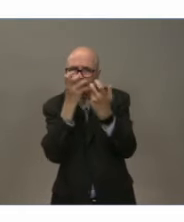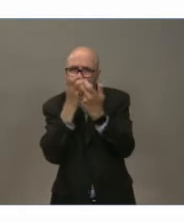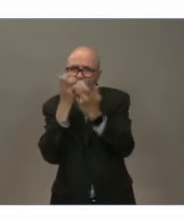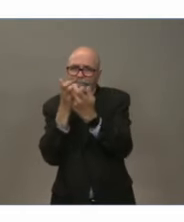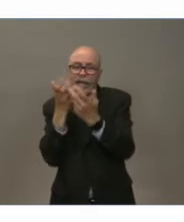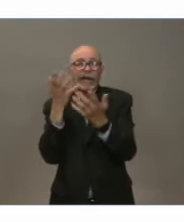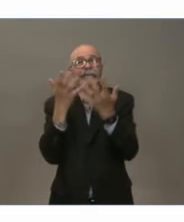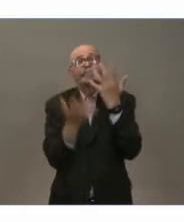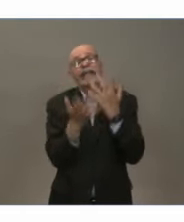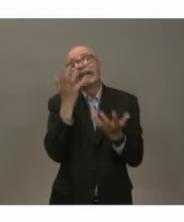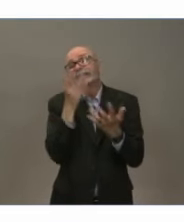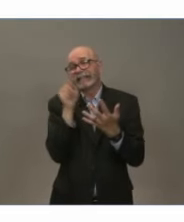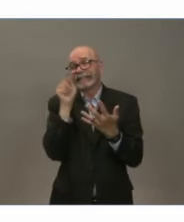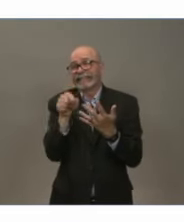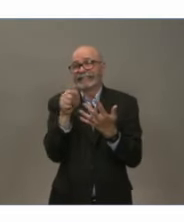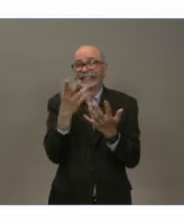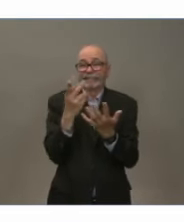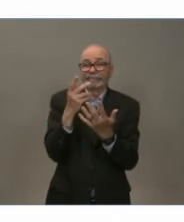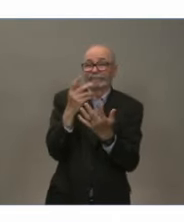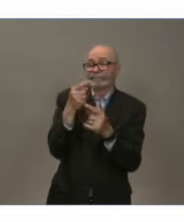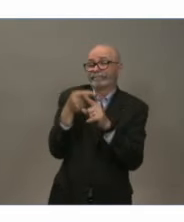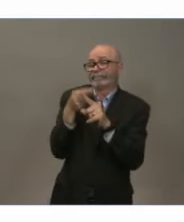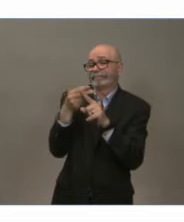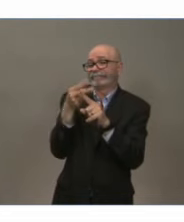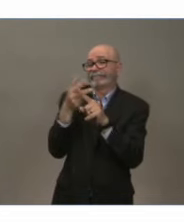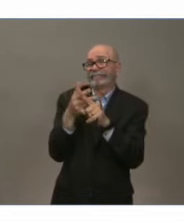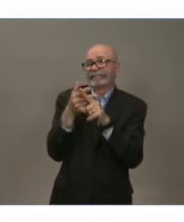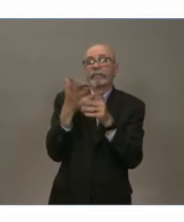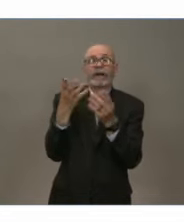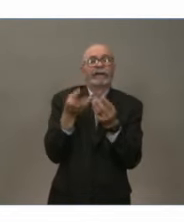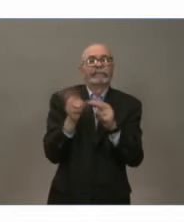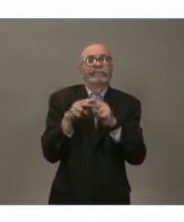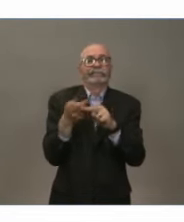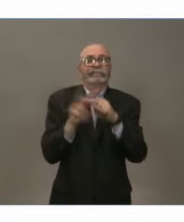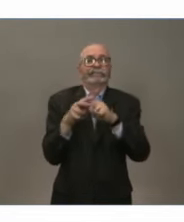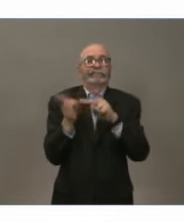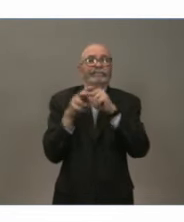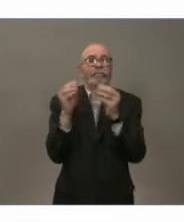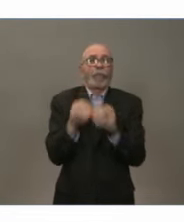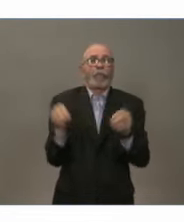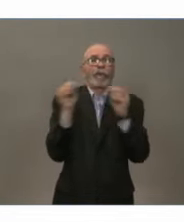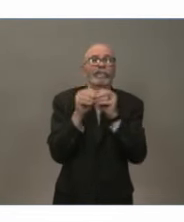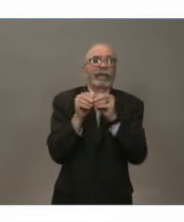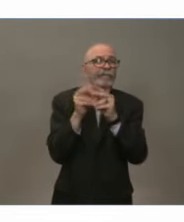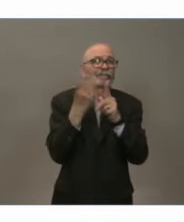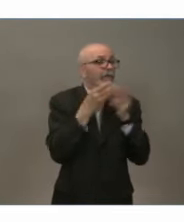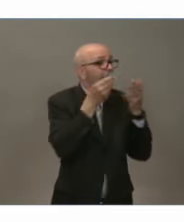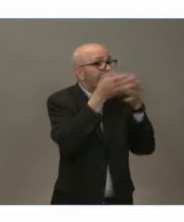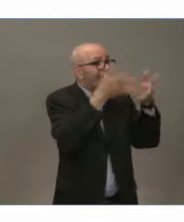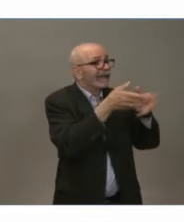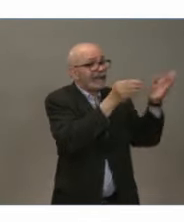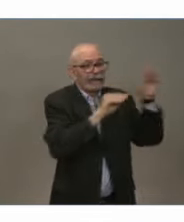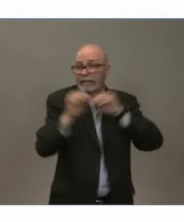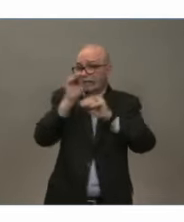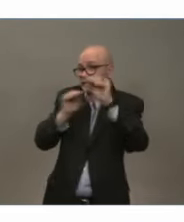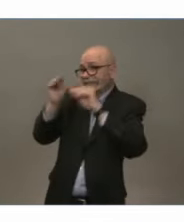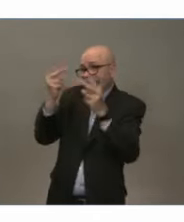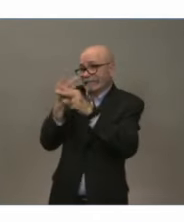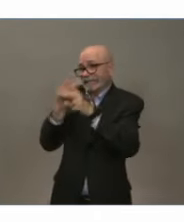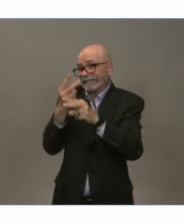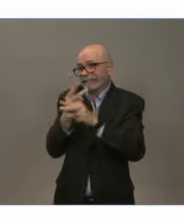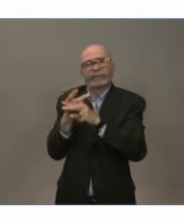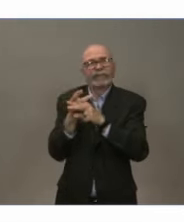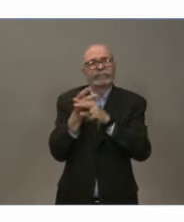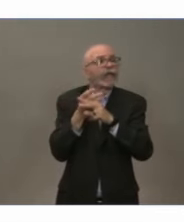have to determine whether or not we repopulate the funds that we there, whether we provide another round for businesses and individuals.